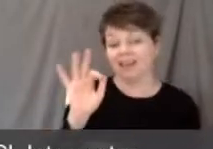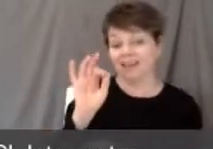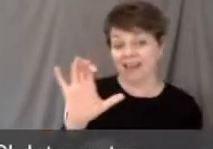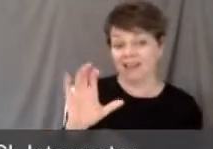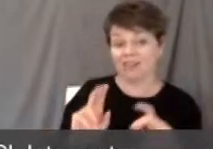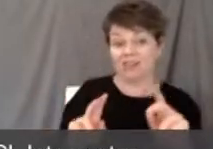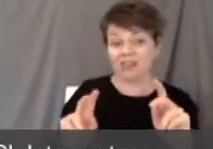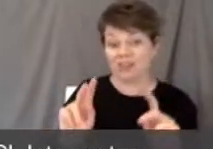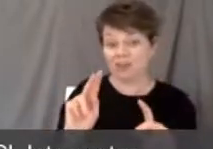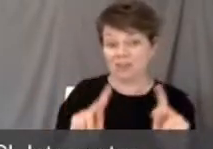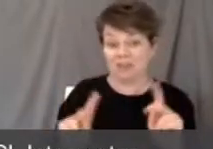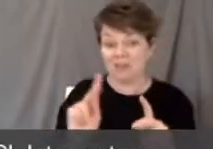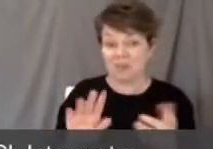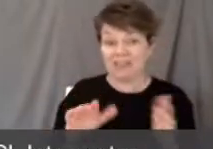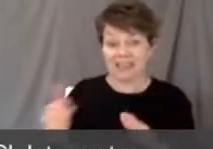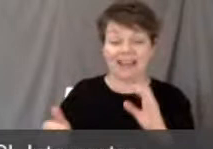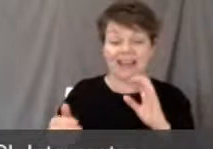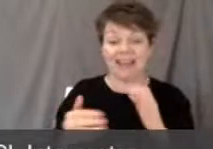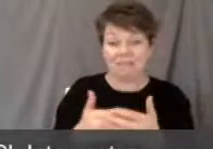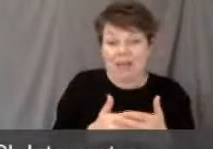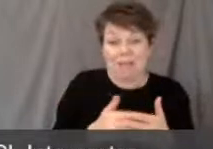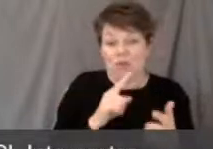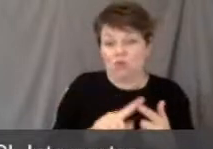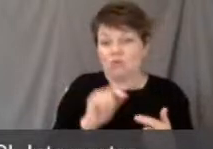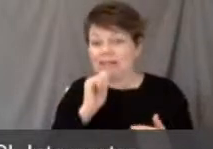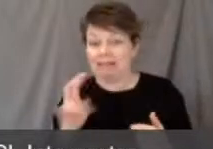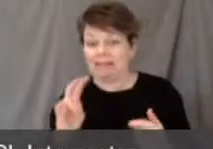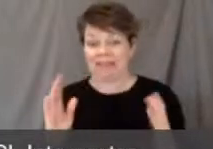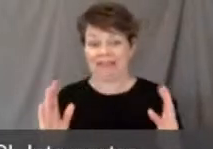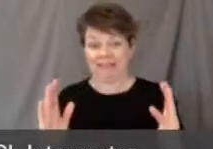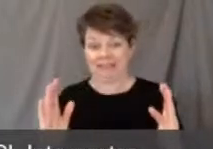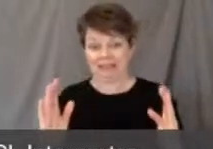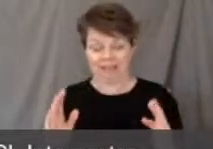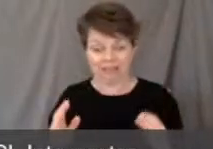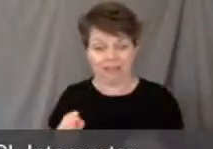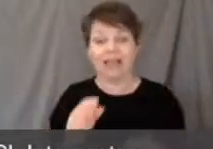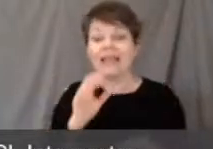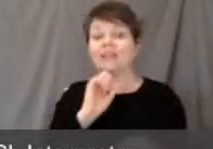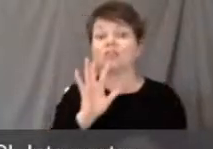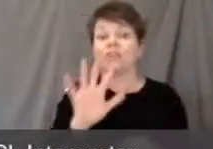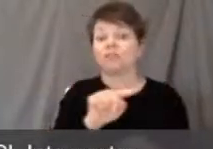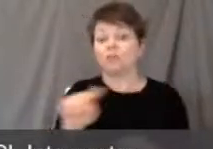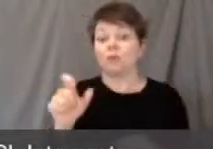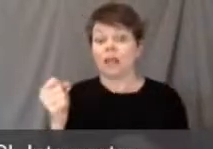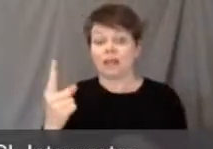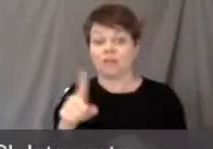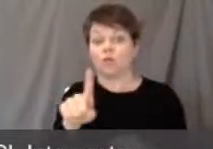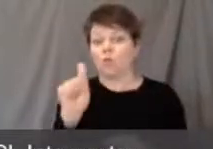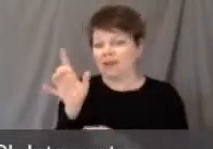ages 0 to 17, and about 189 in ages 5 to 11.